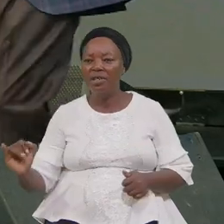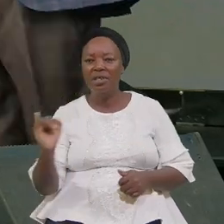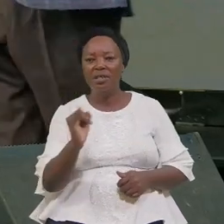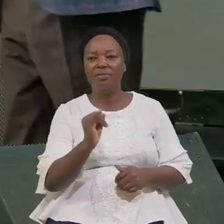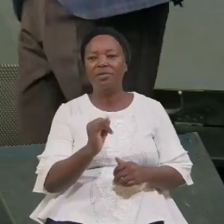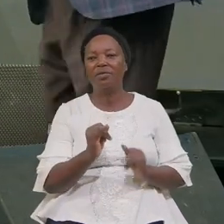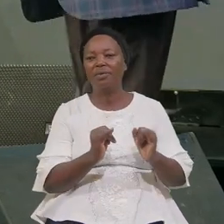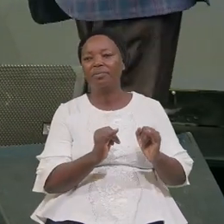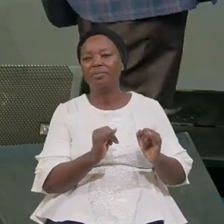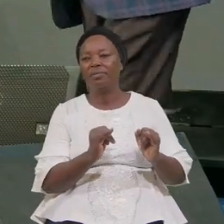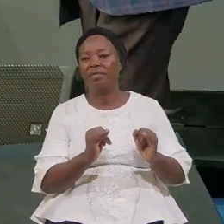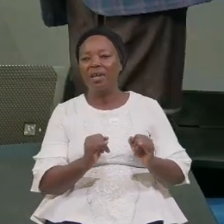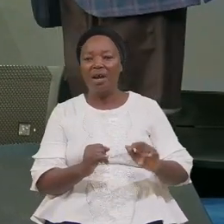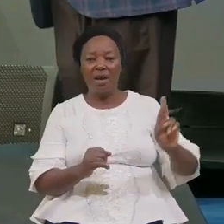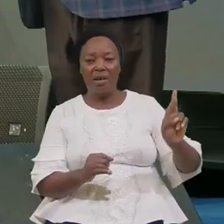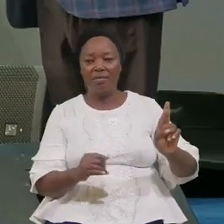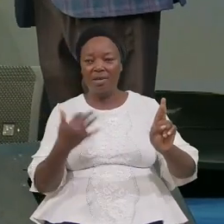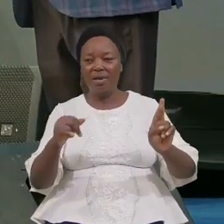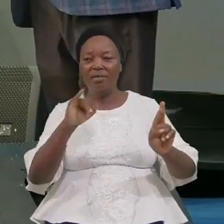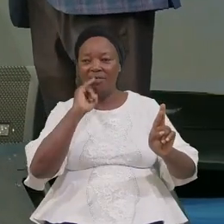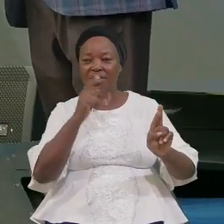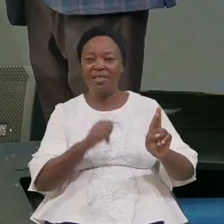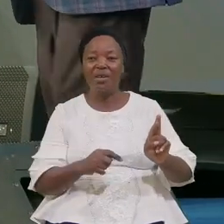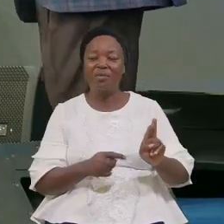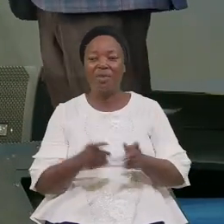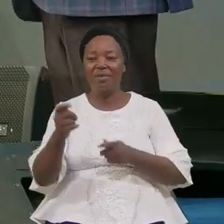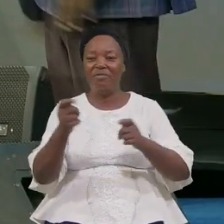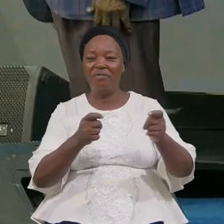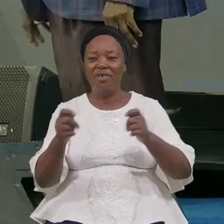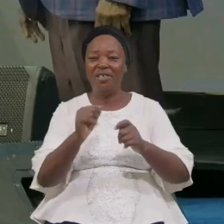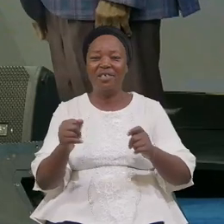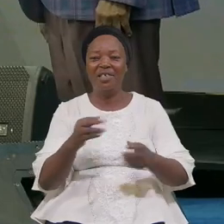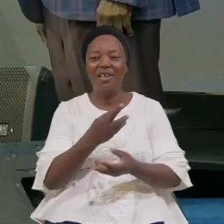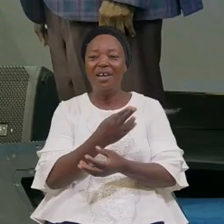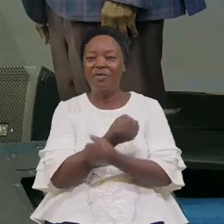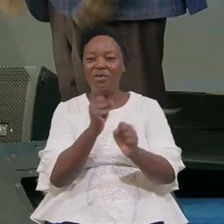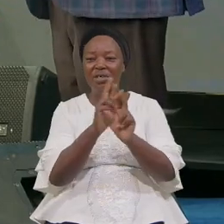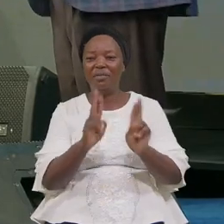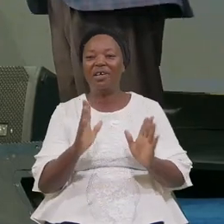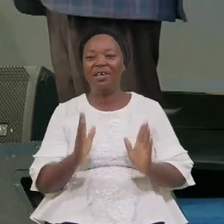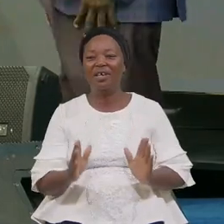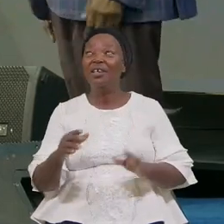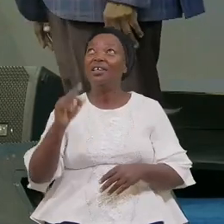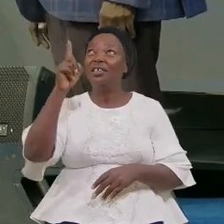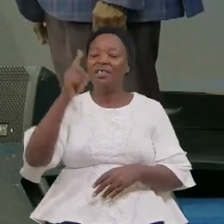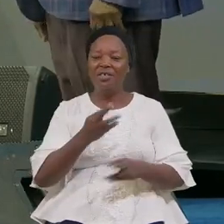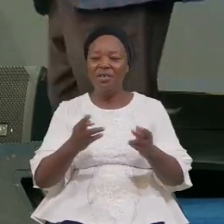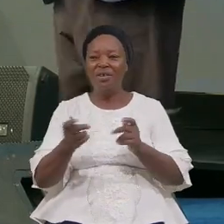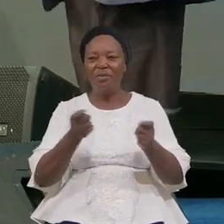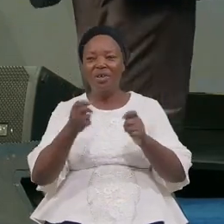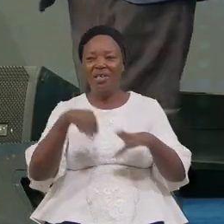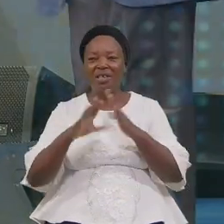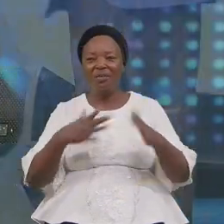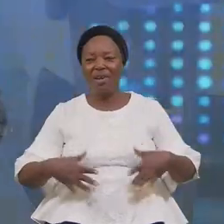individual. That's our reigning redeemer. He reigns in our lives. He reigns in our heart.